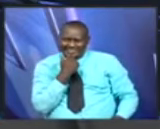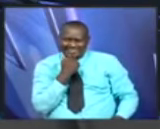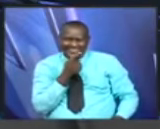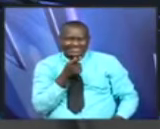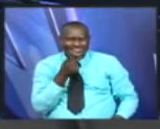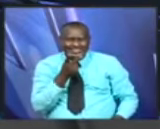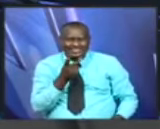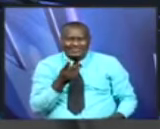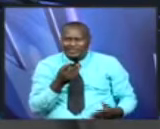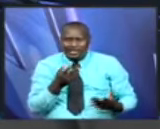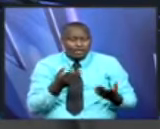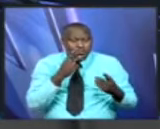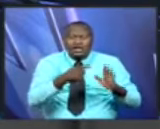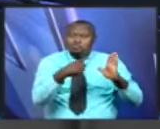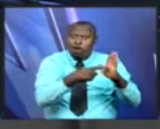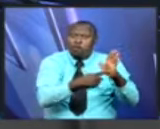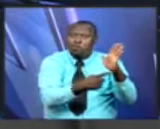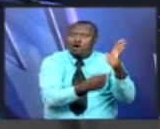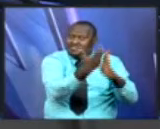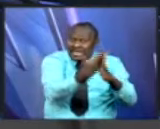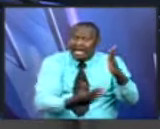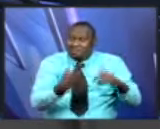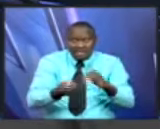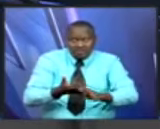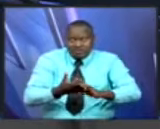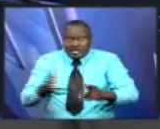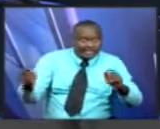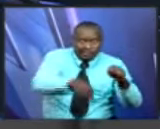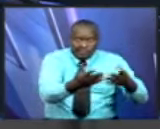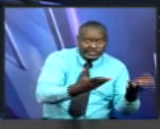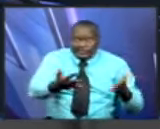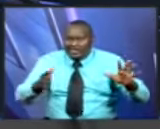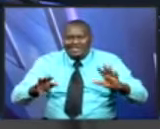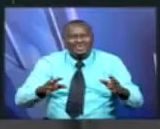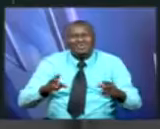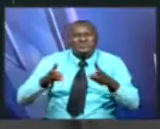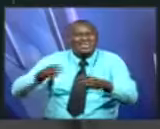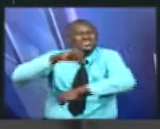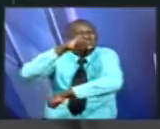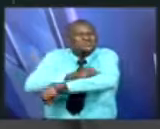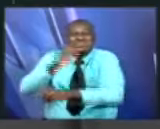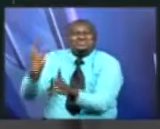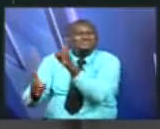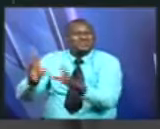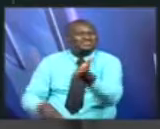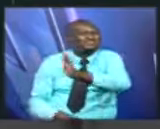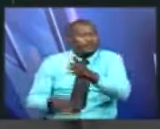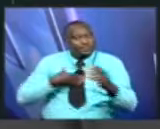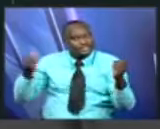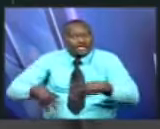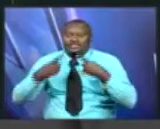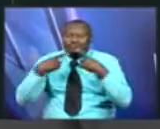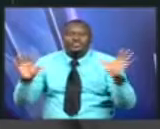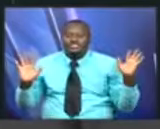short time, because these are big issues. They are not issues for school debate, I actually said.